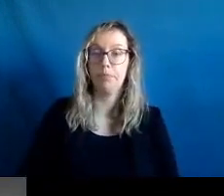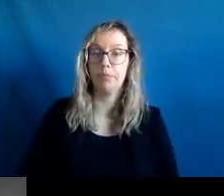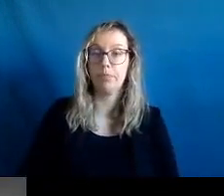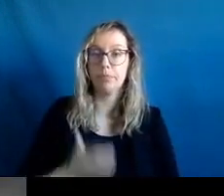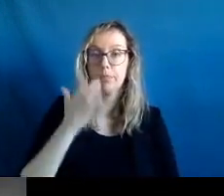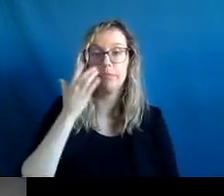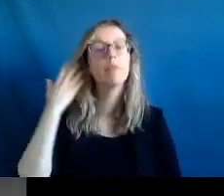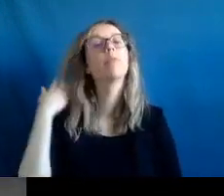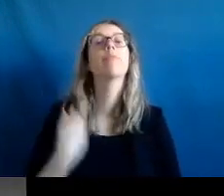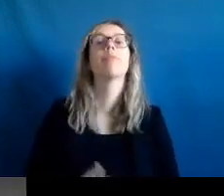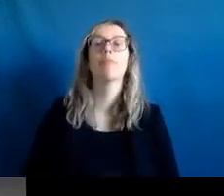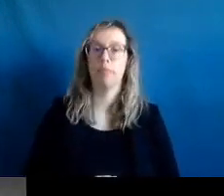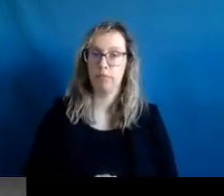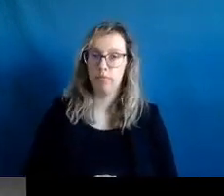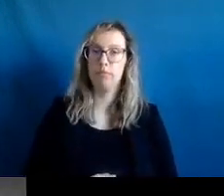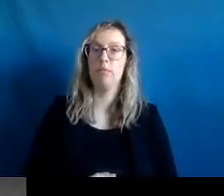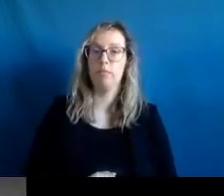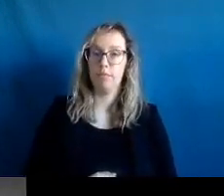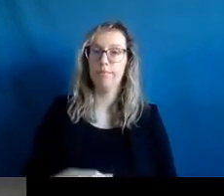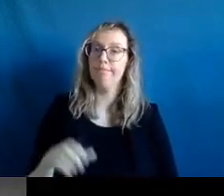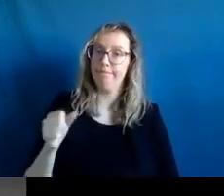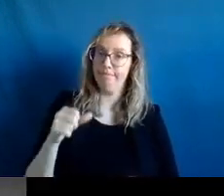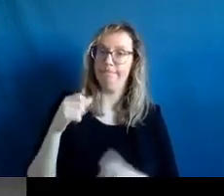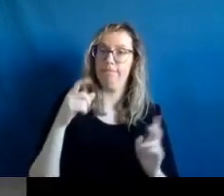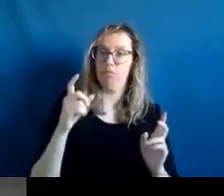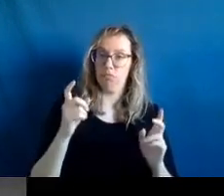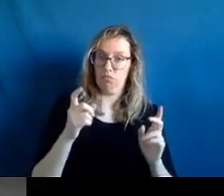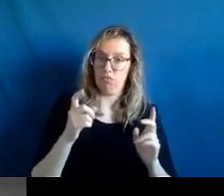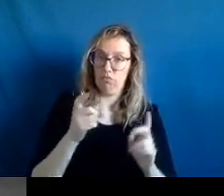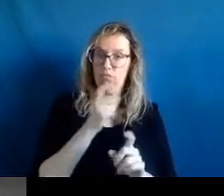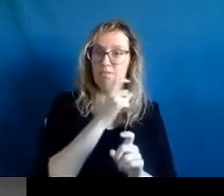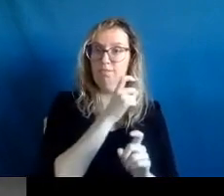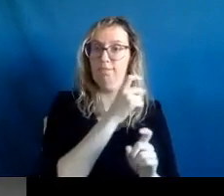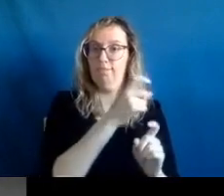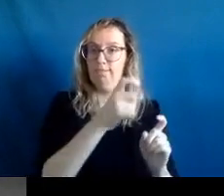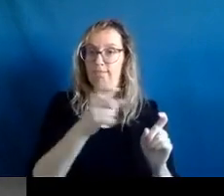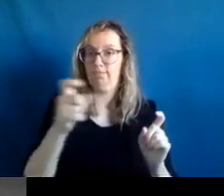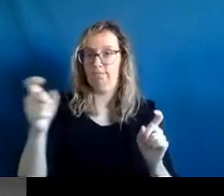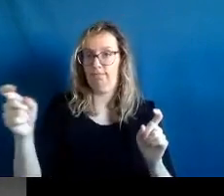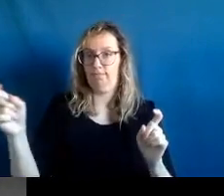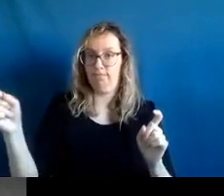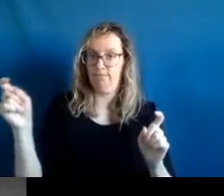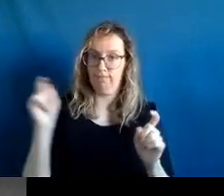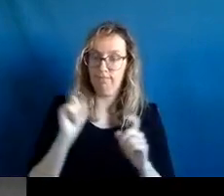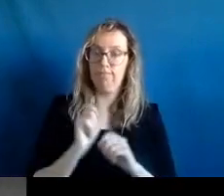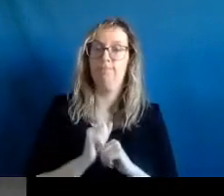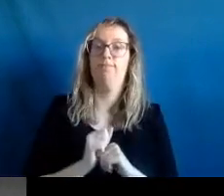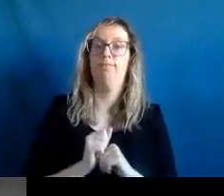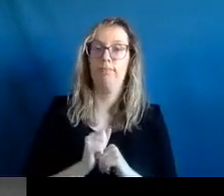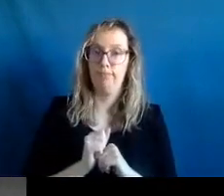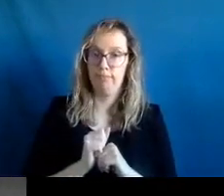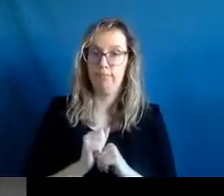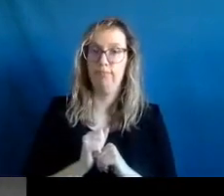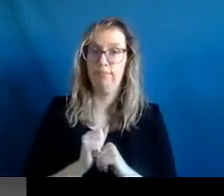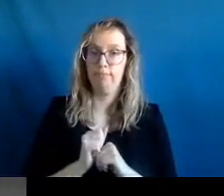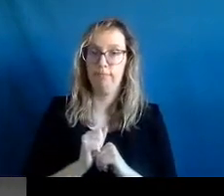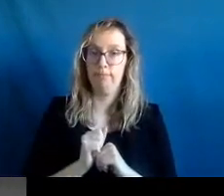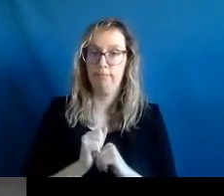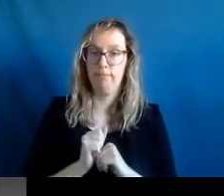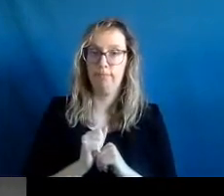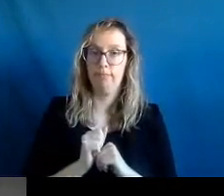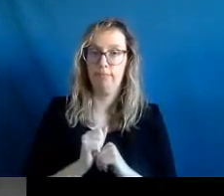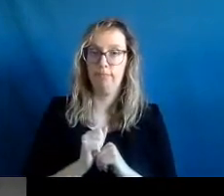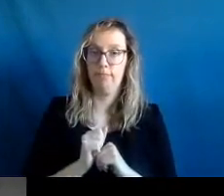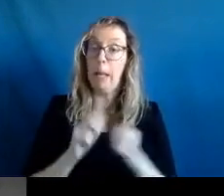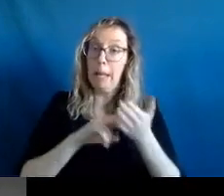Therefore, I will give him a share with the great, and he will divide the spoil with the strong in return for exposing his life to